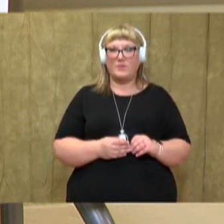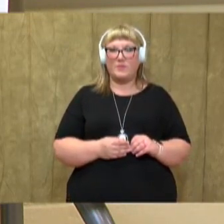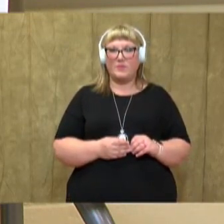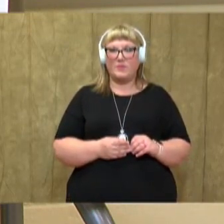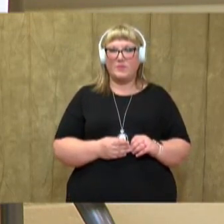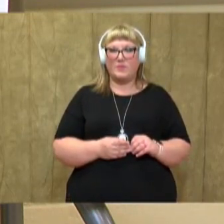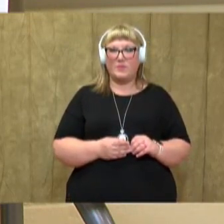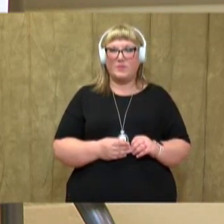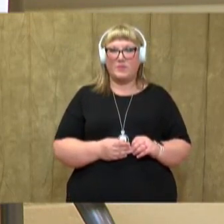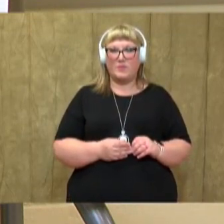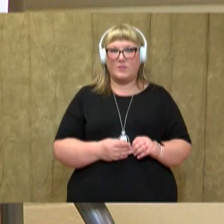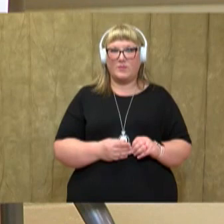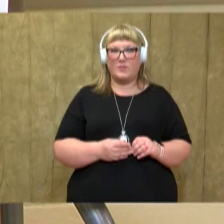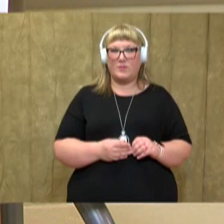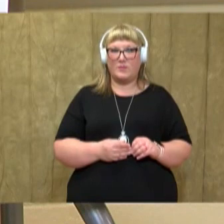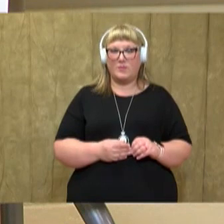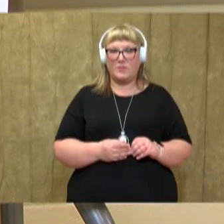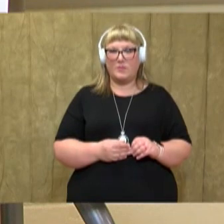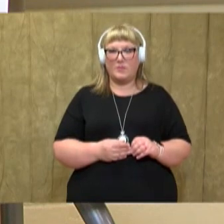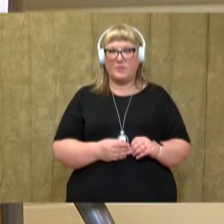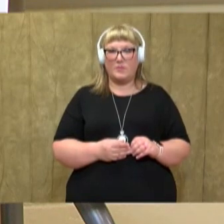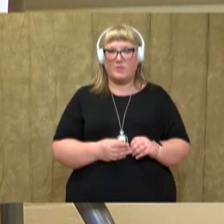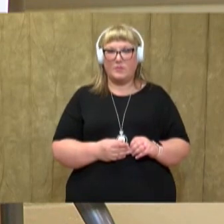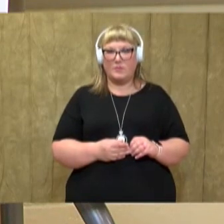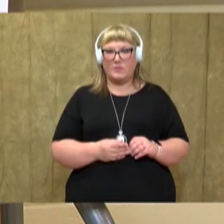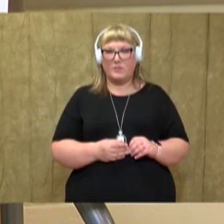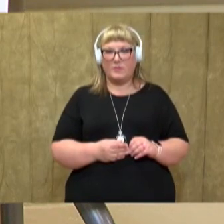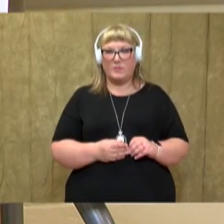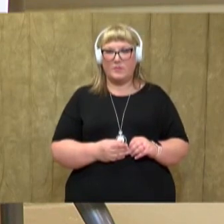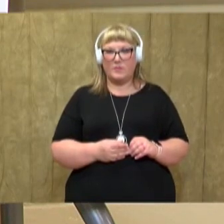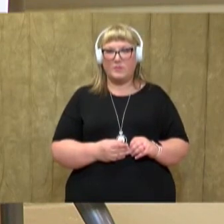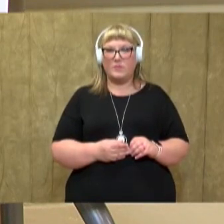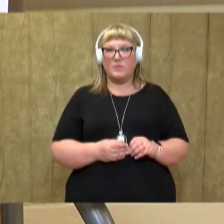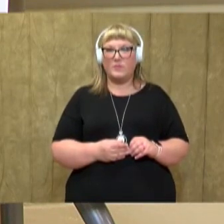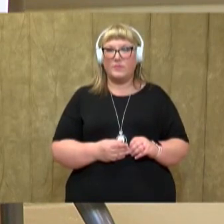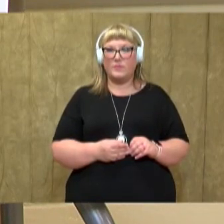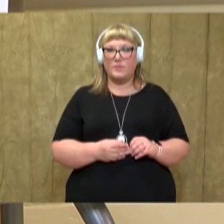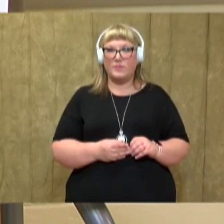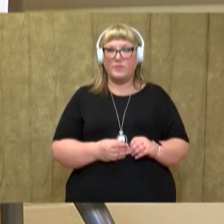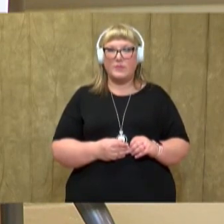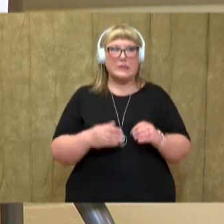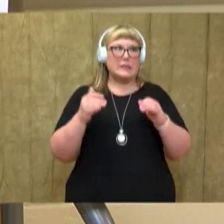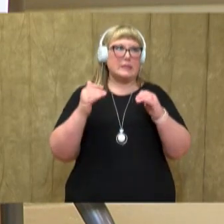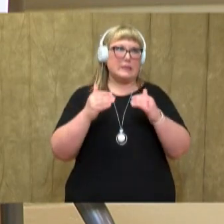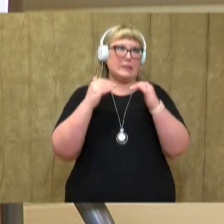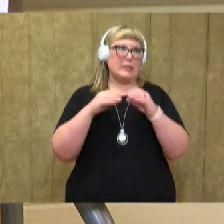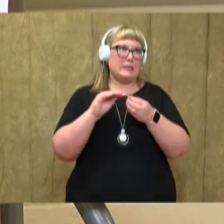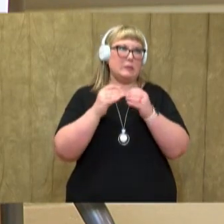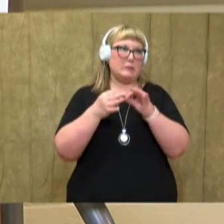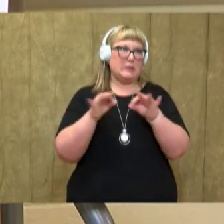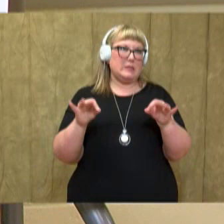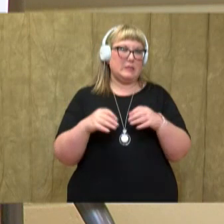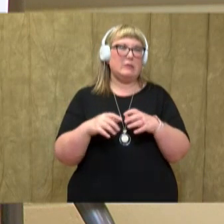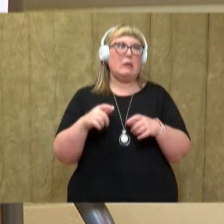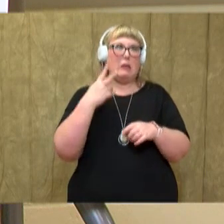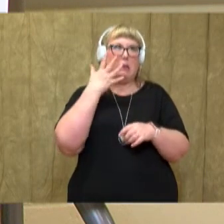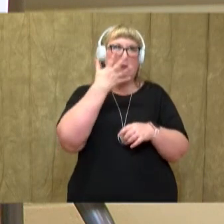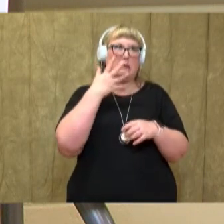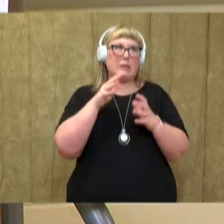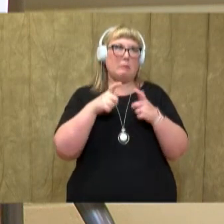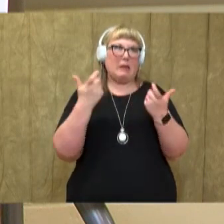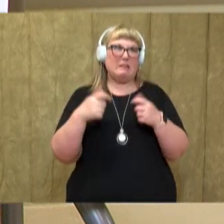Read the next number sentence out loud for me. Oh, Looks like a big one. Let's try